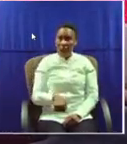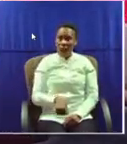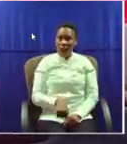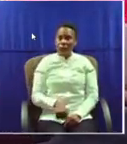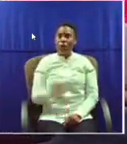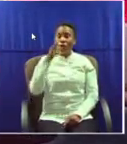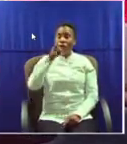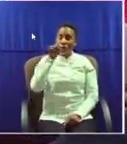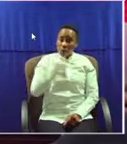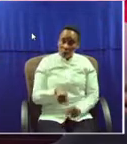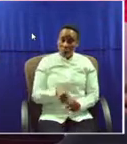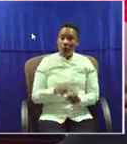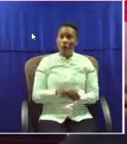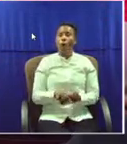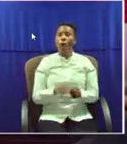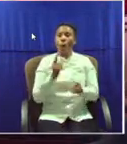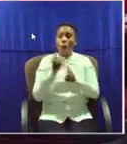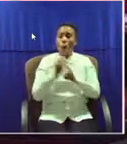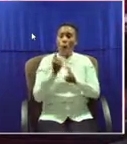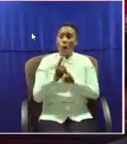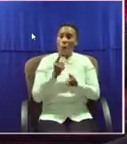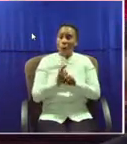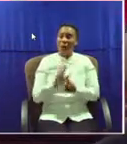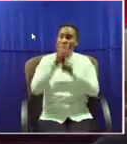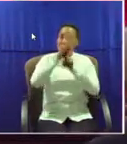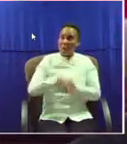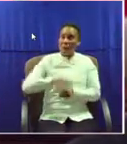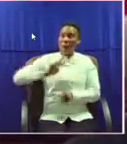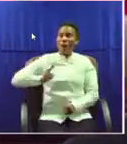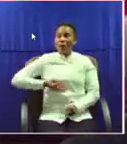not very generous in the relation that we're being